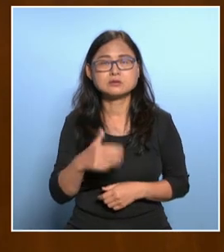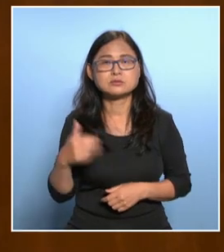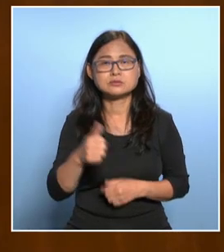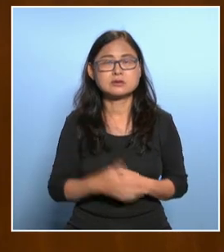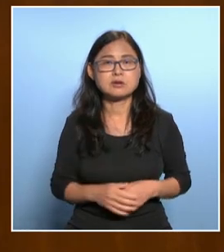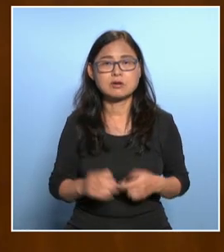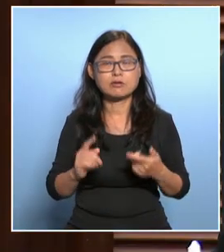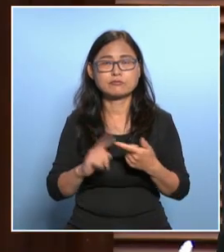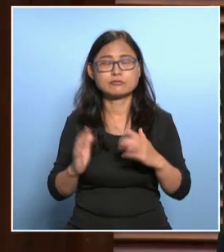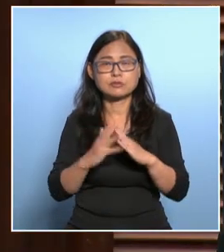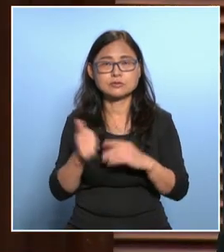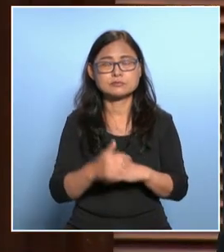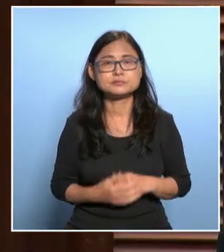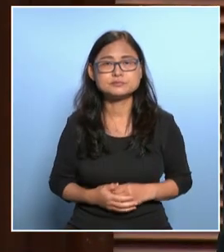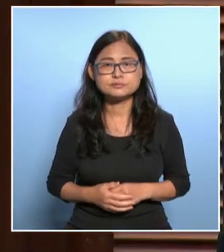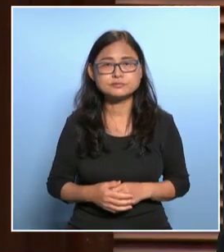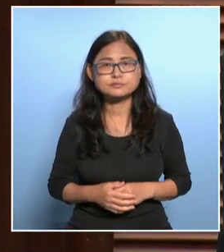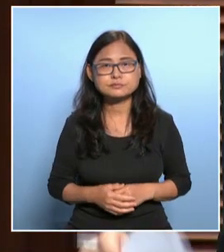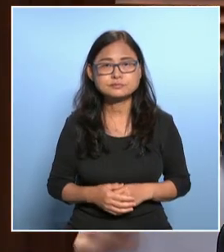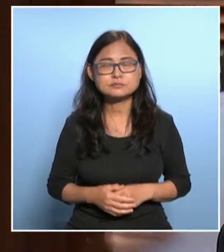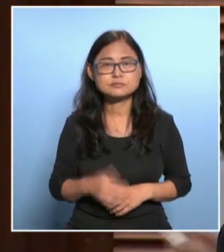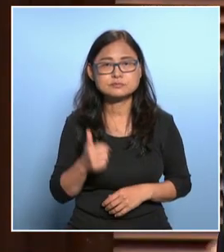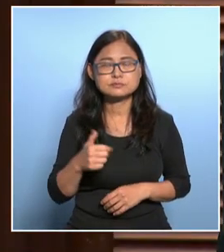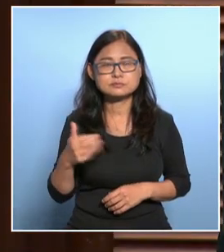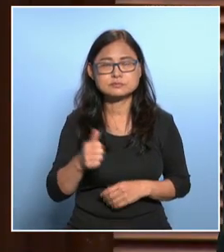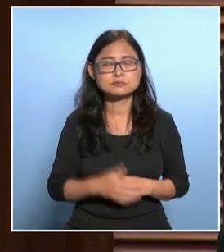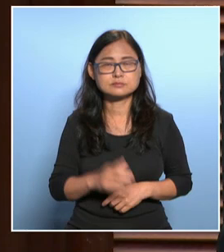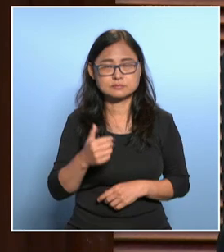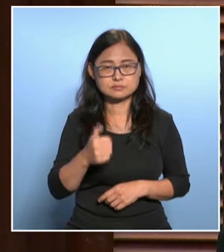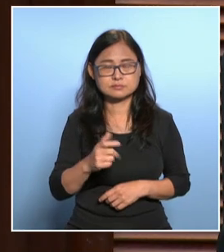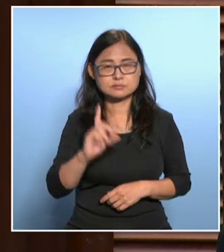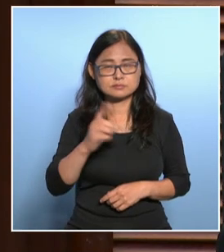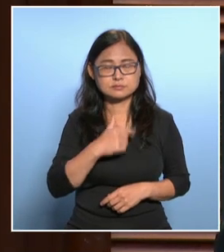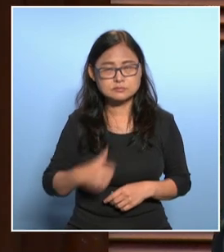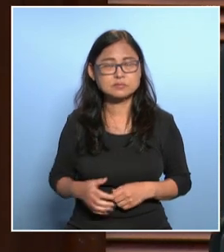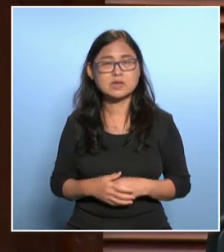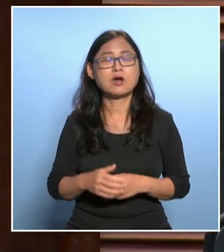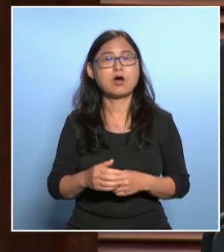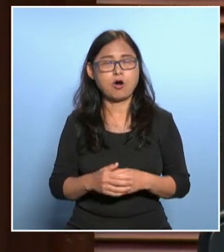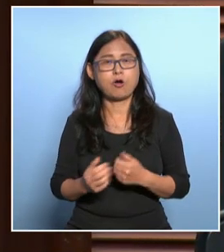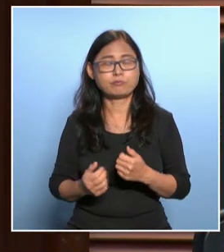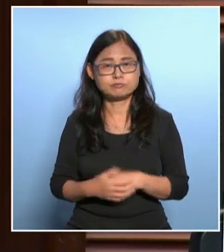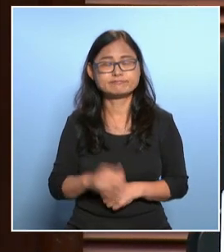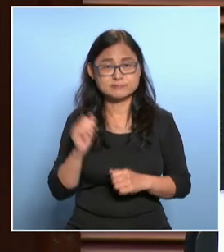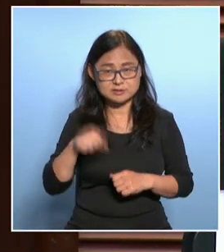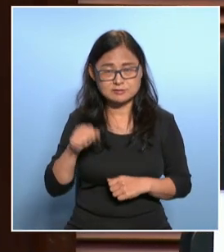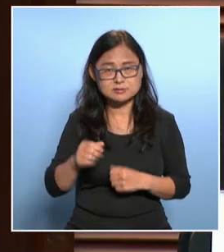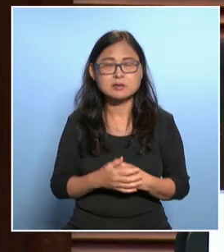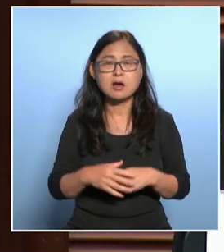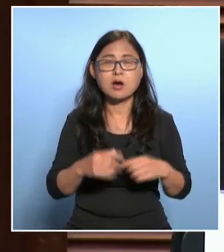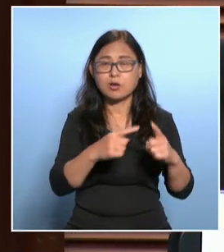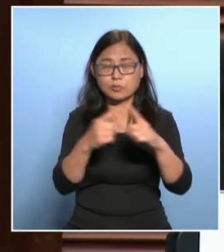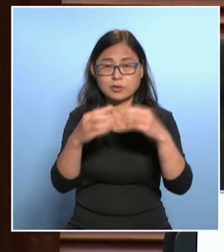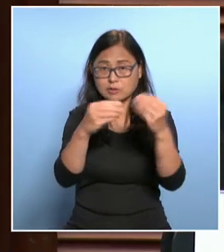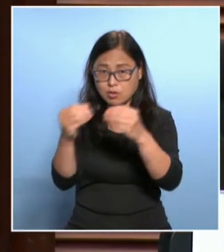environment. This has everything to do with public education. Under Secretary. Thank you, Chair. Thank you, Dr. Teck. We understand